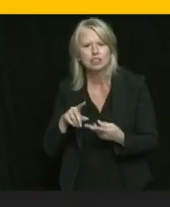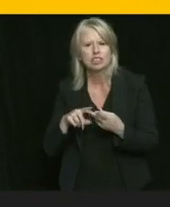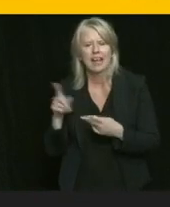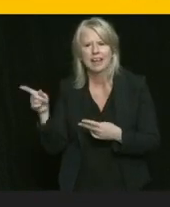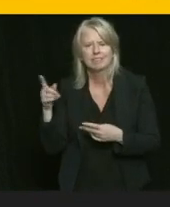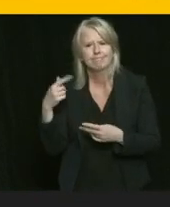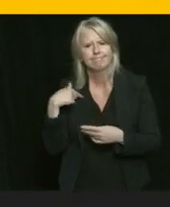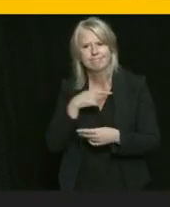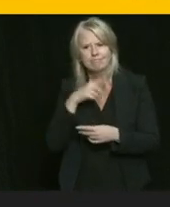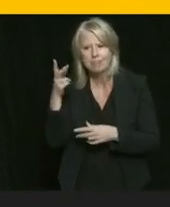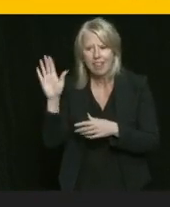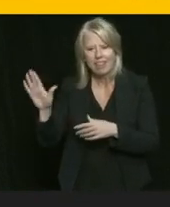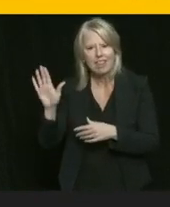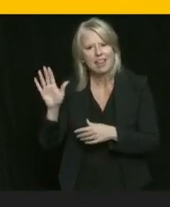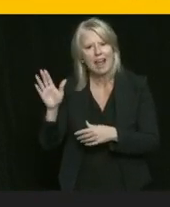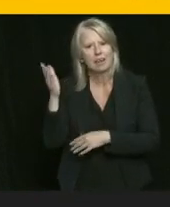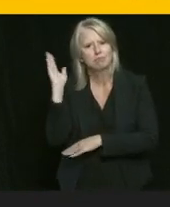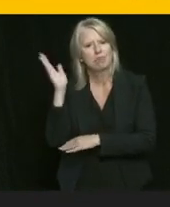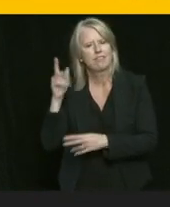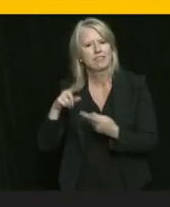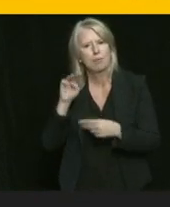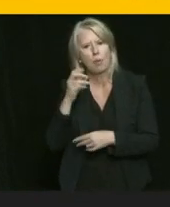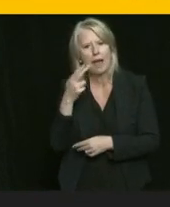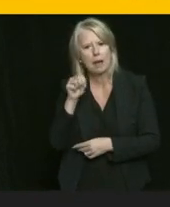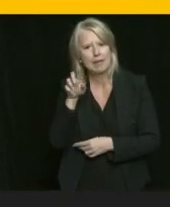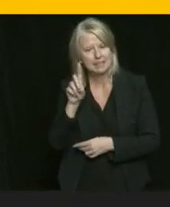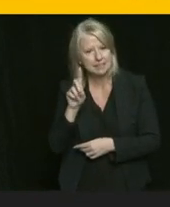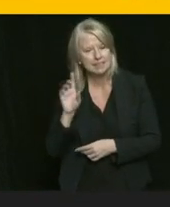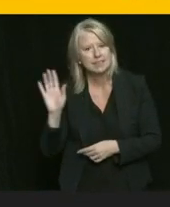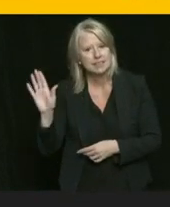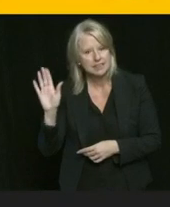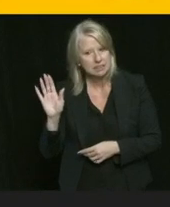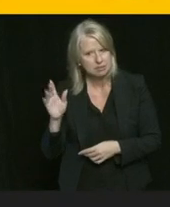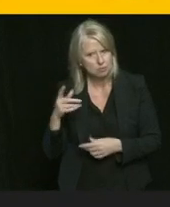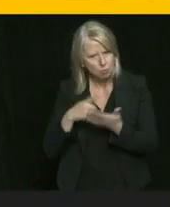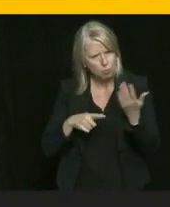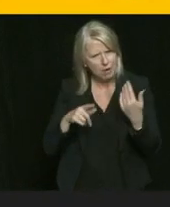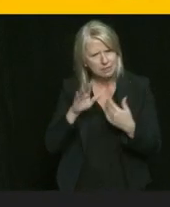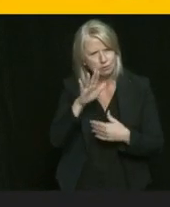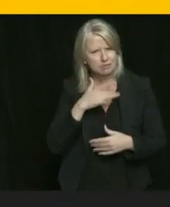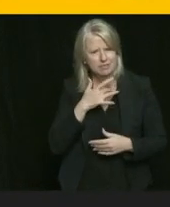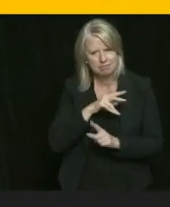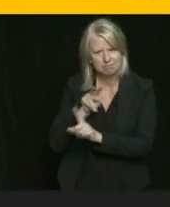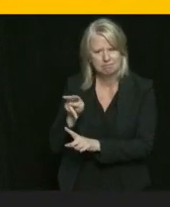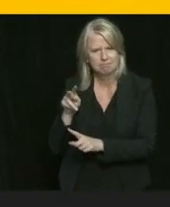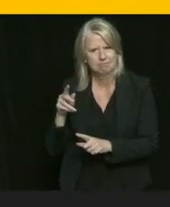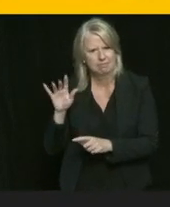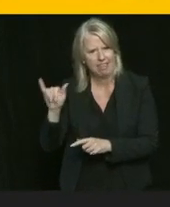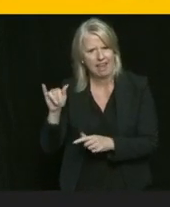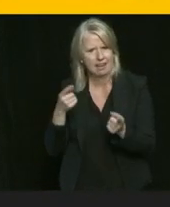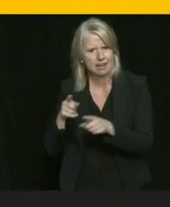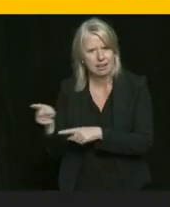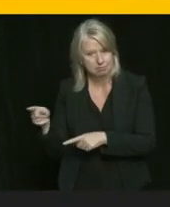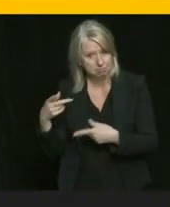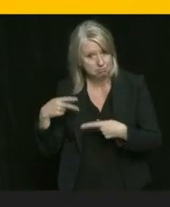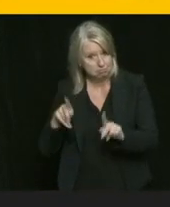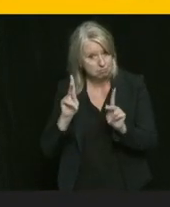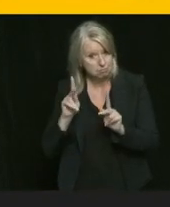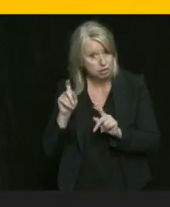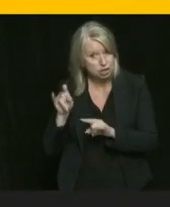Mohammed? And so I would like to ask you what you specifically think about that. Should it be allowed to make fun of